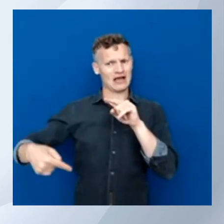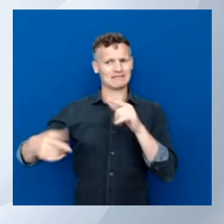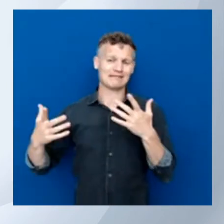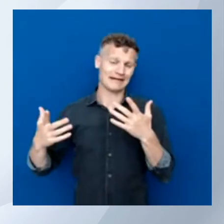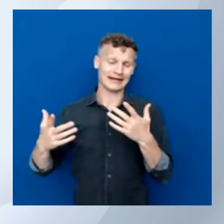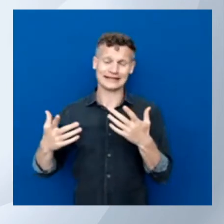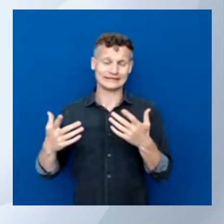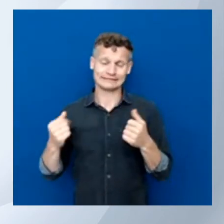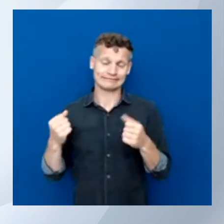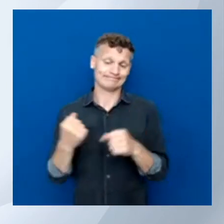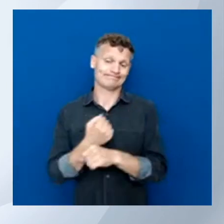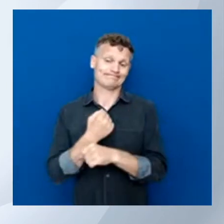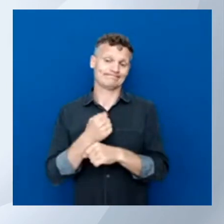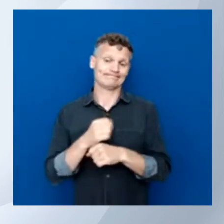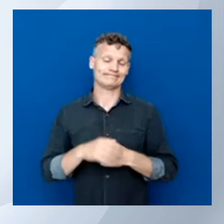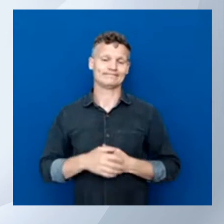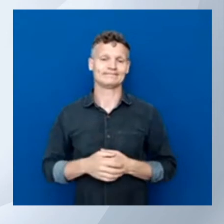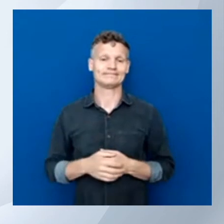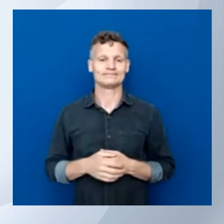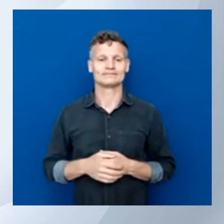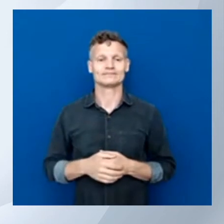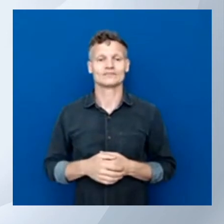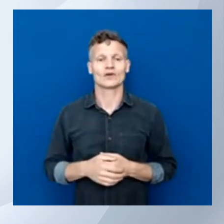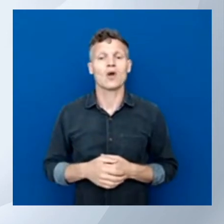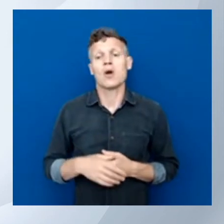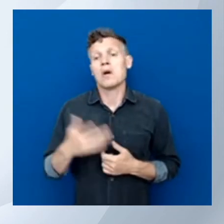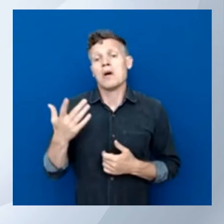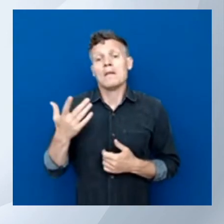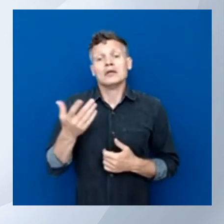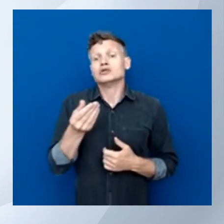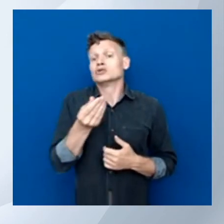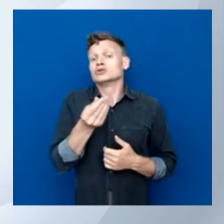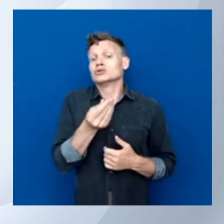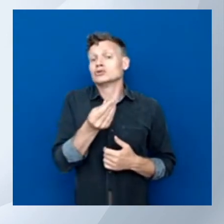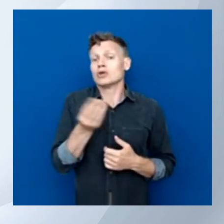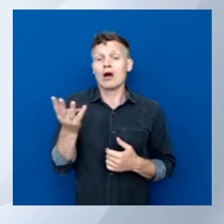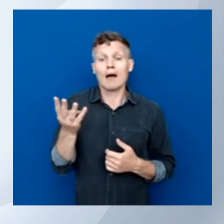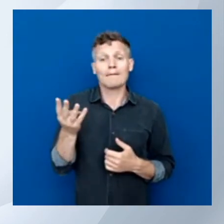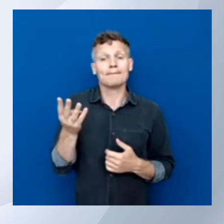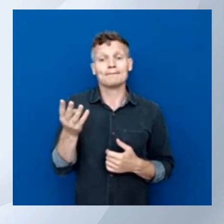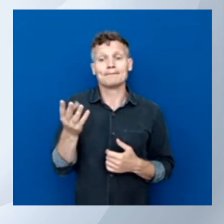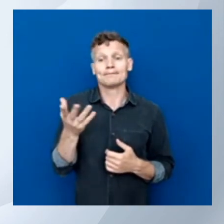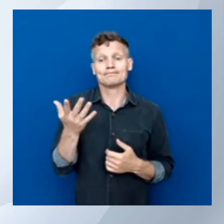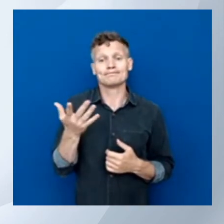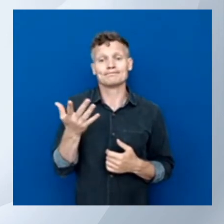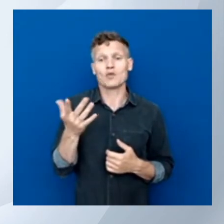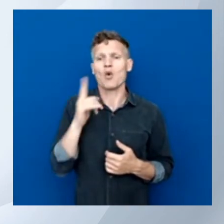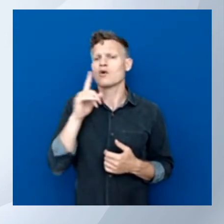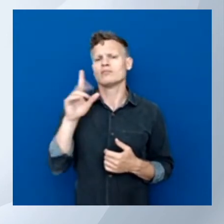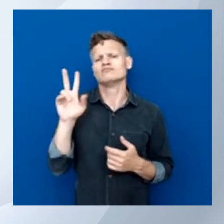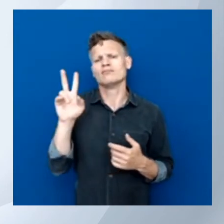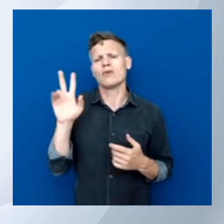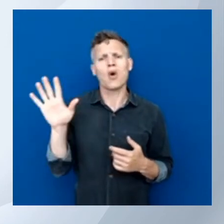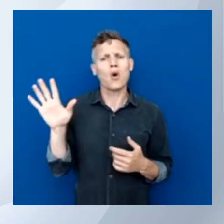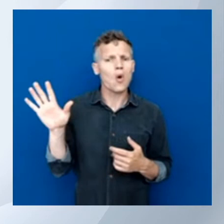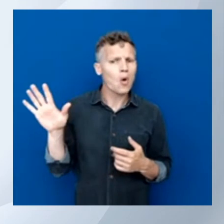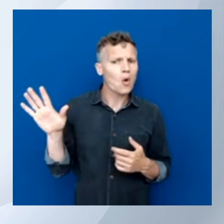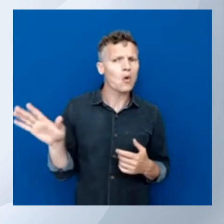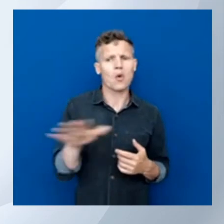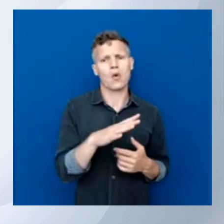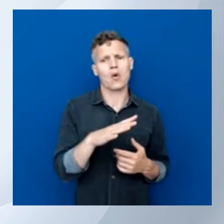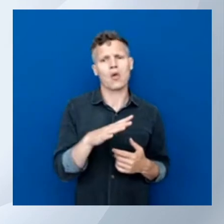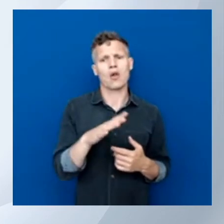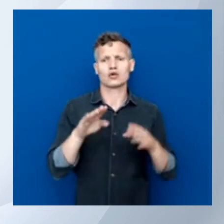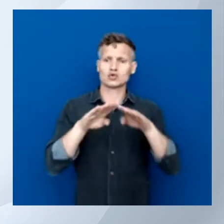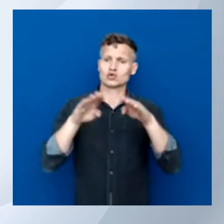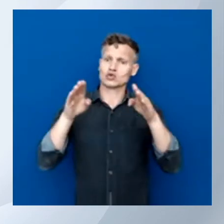you want to serve some requests from, or all of your requests from all of your servers, but